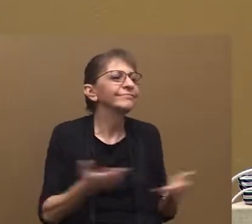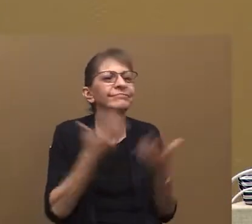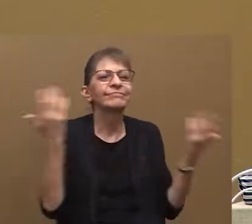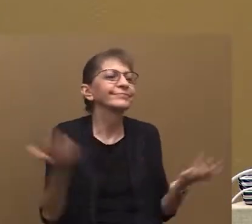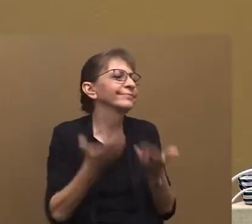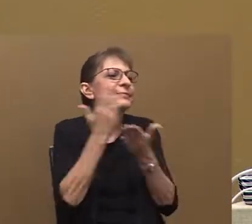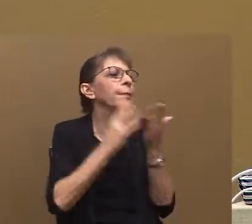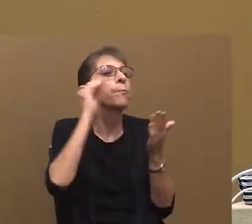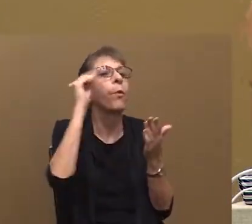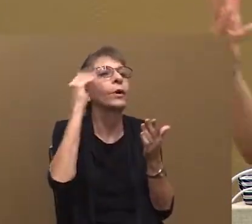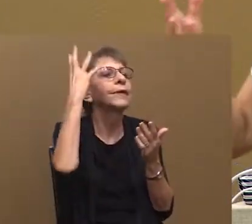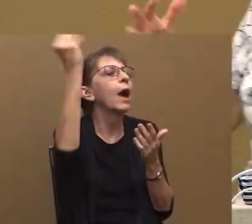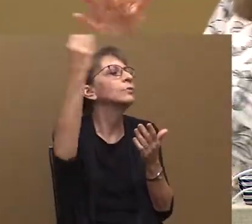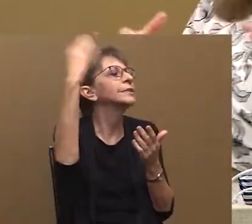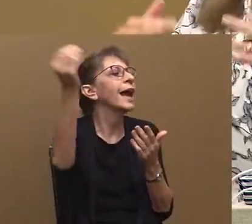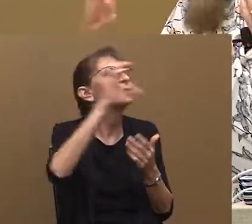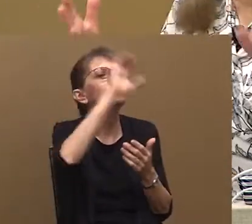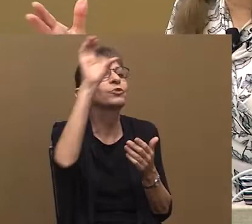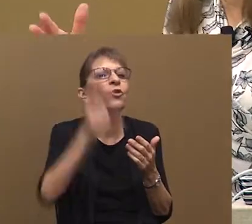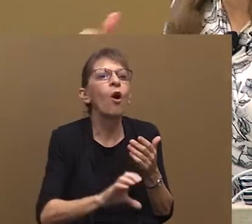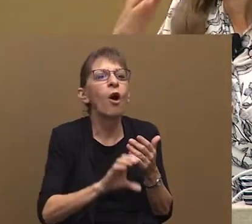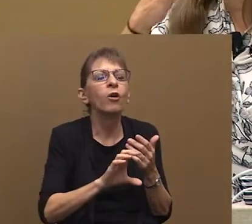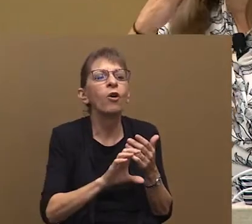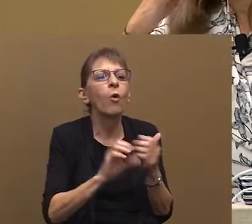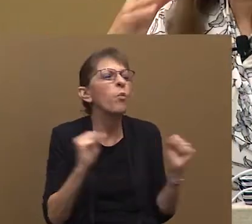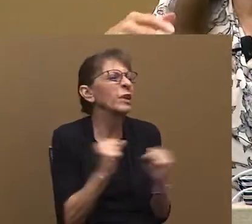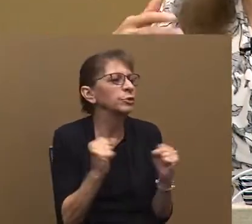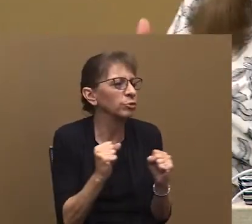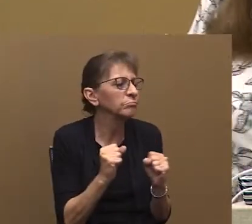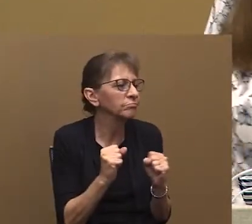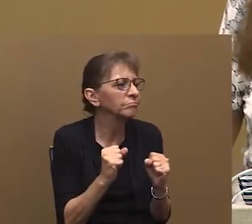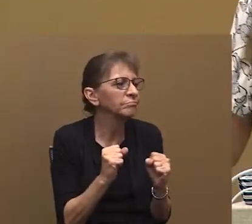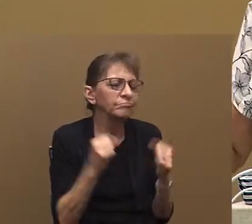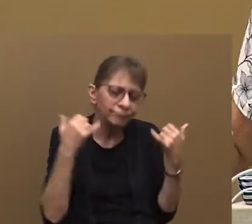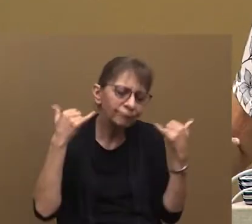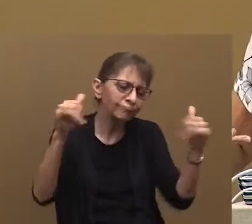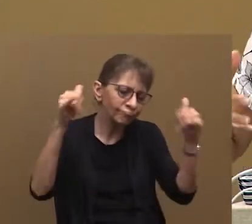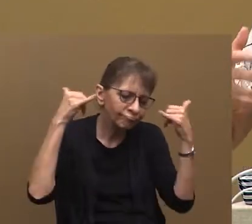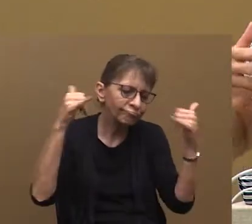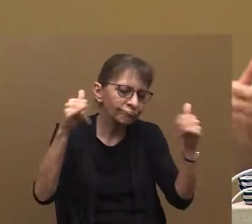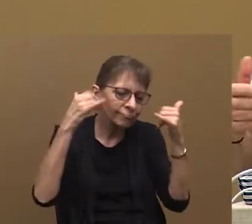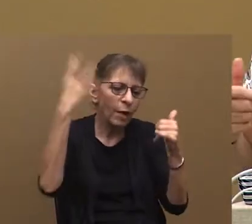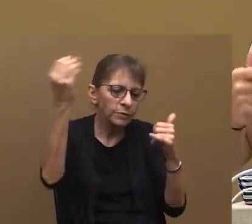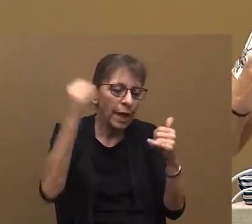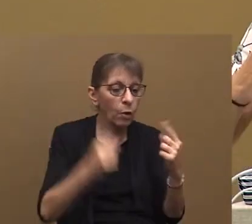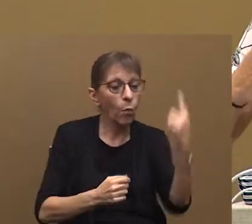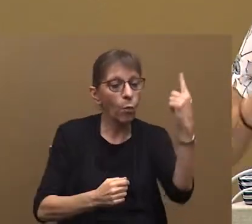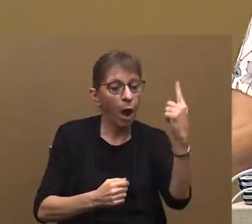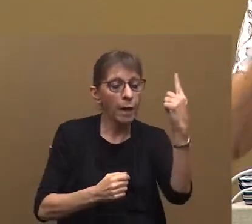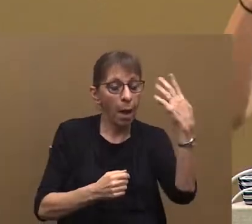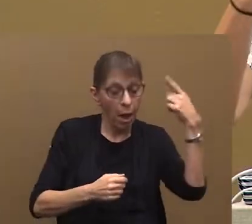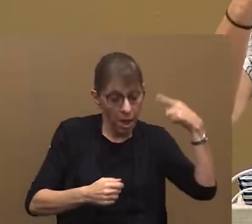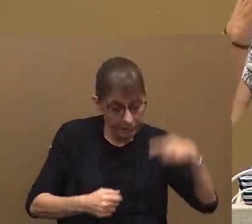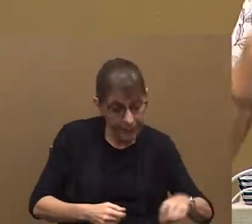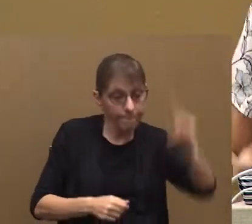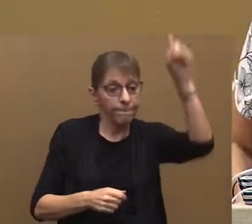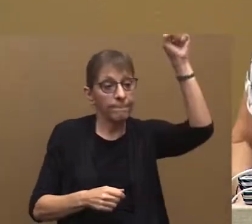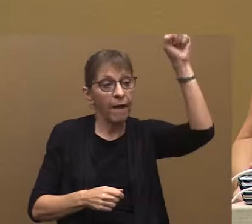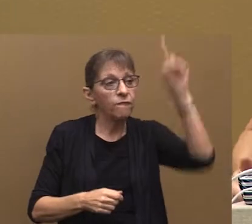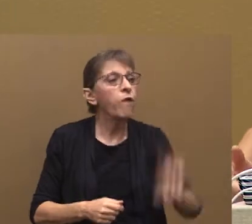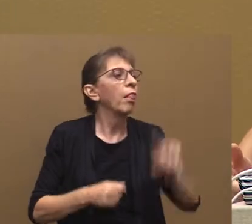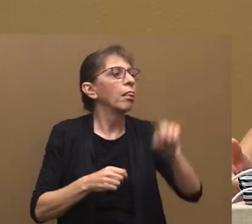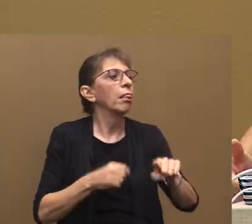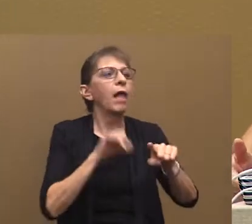let's say some boys are outside in the Chicago winter and they're playing outside and one of them slips